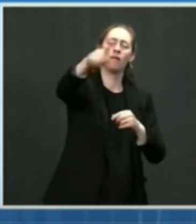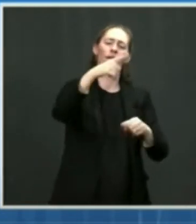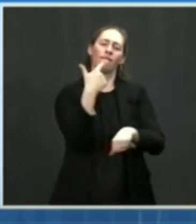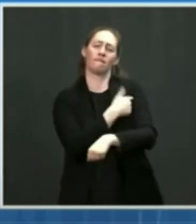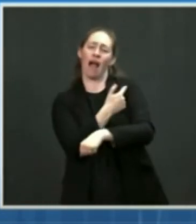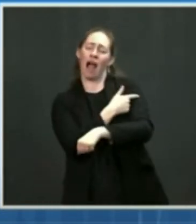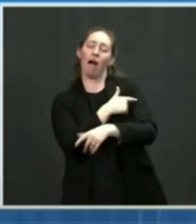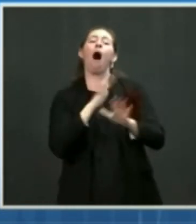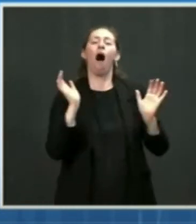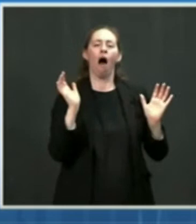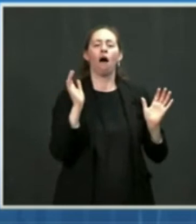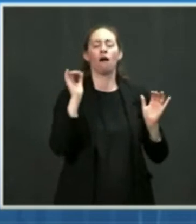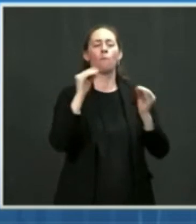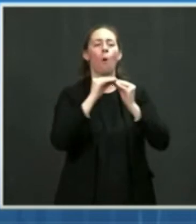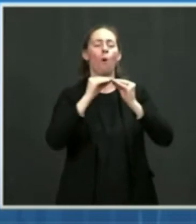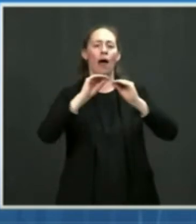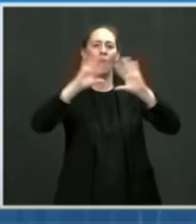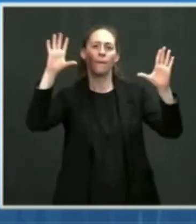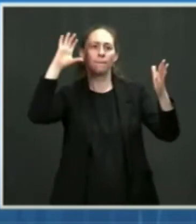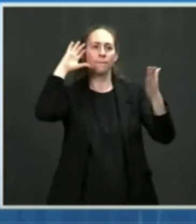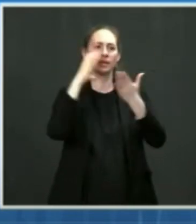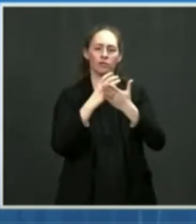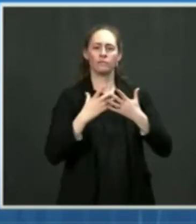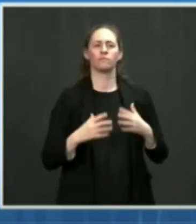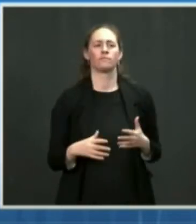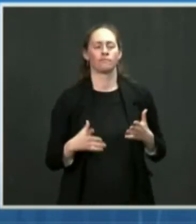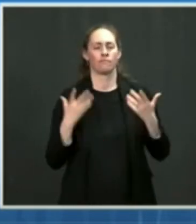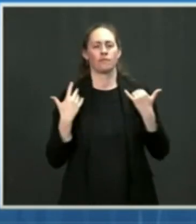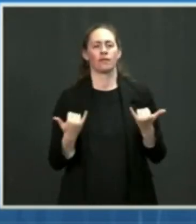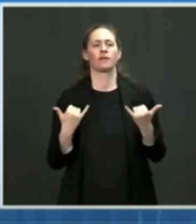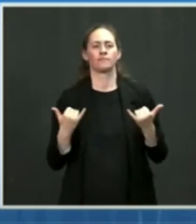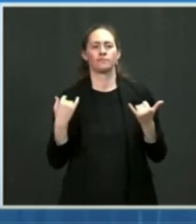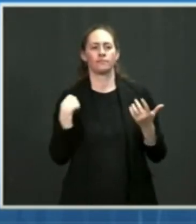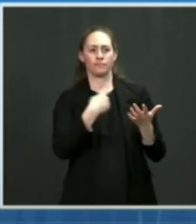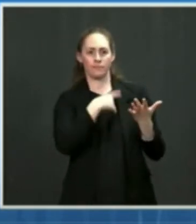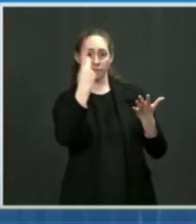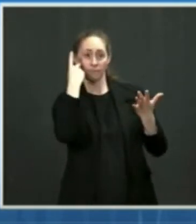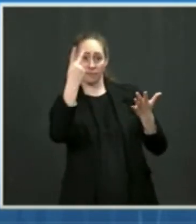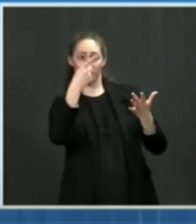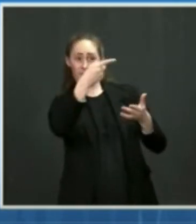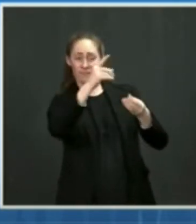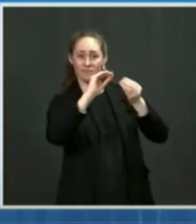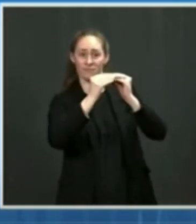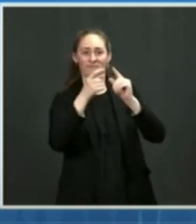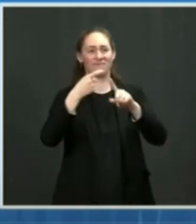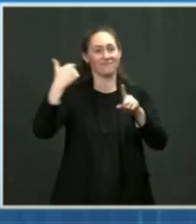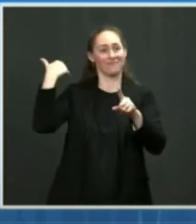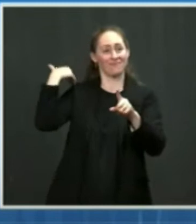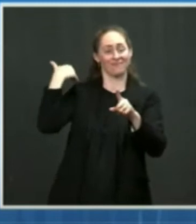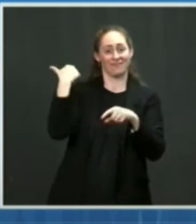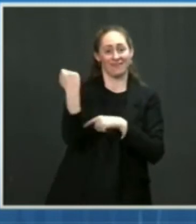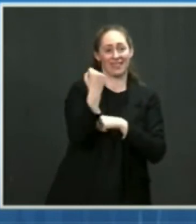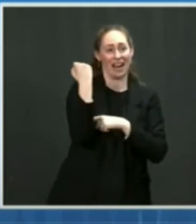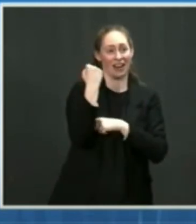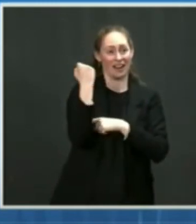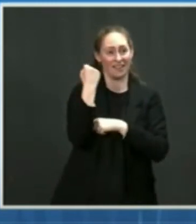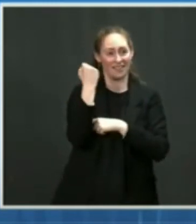can, which we are doing apropos of the numbers that were just mentioned by Andy and by Dr.